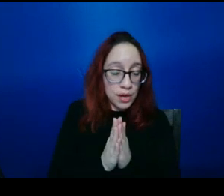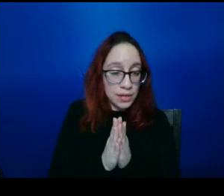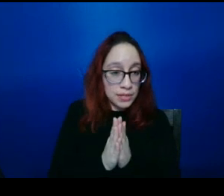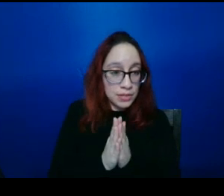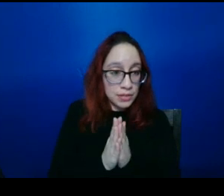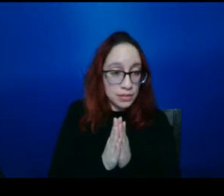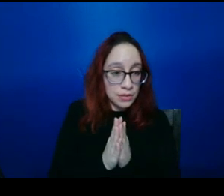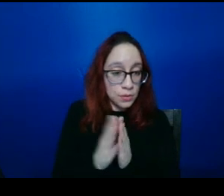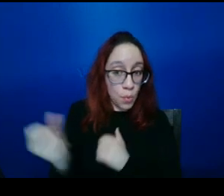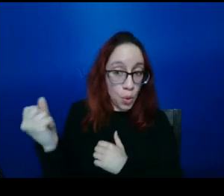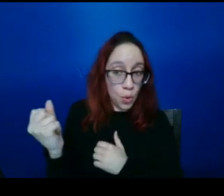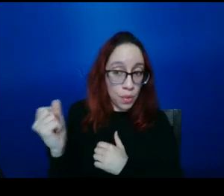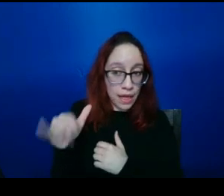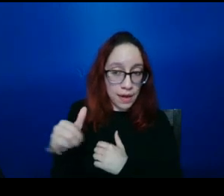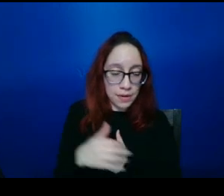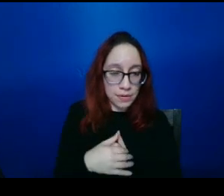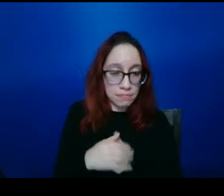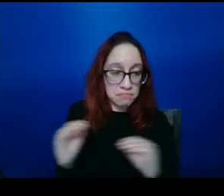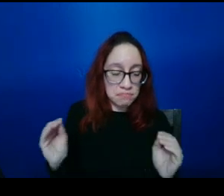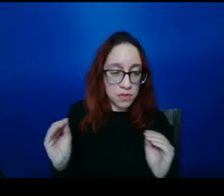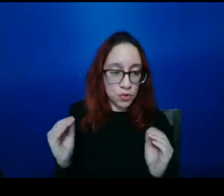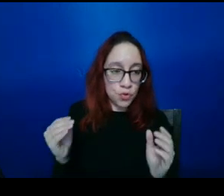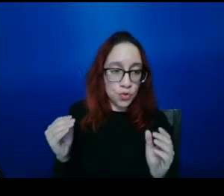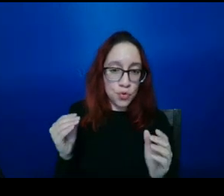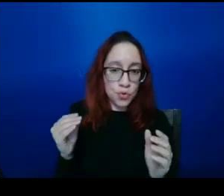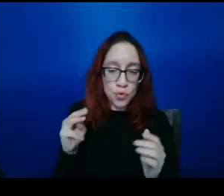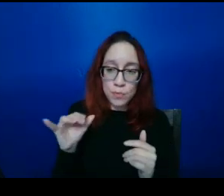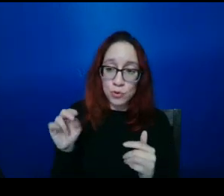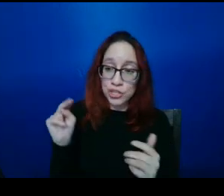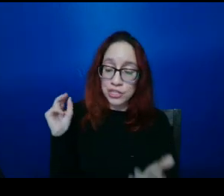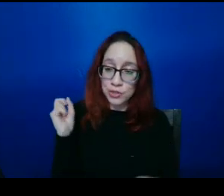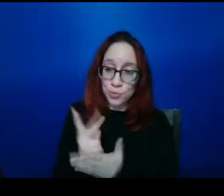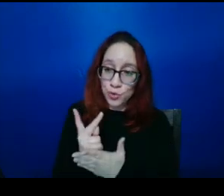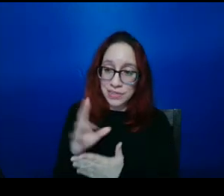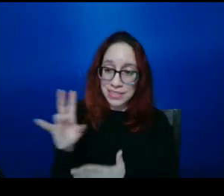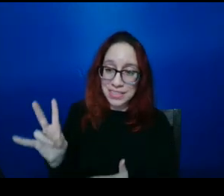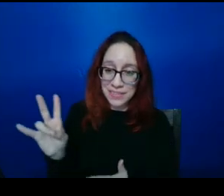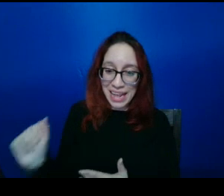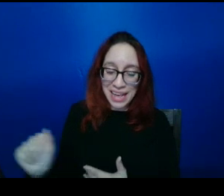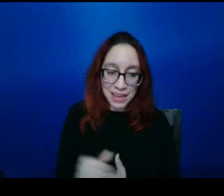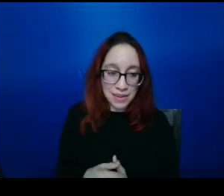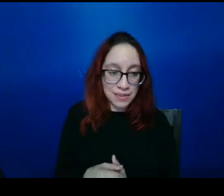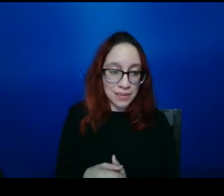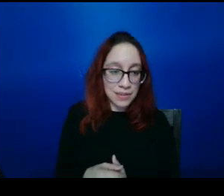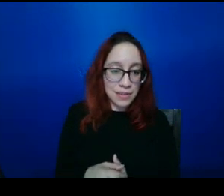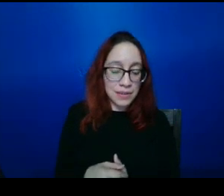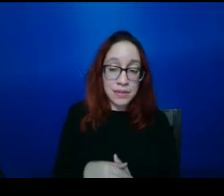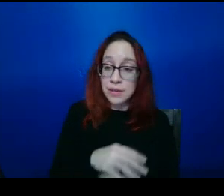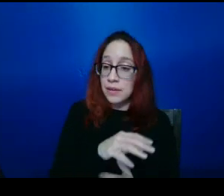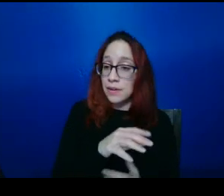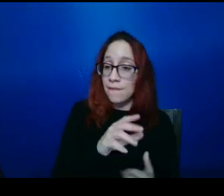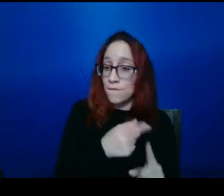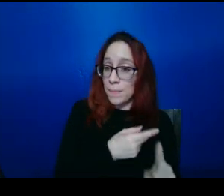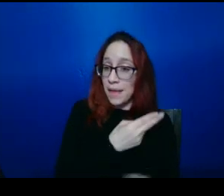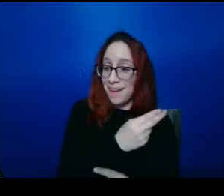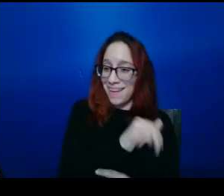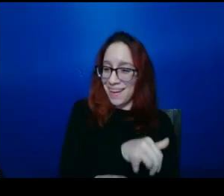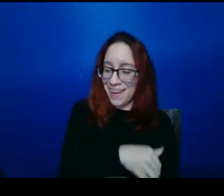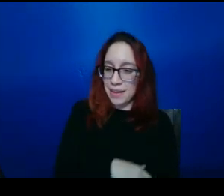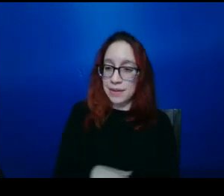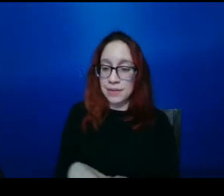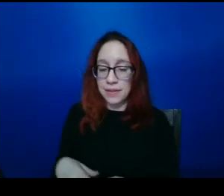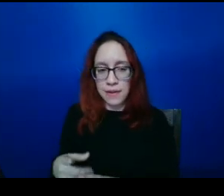item? Seeing none, may I have a motion to approve 7A? So moved. We have a motion from Commissioner Hay, a second